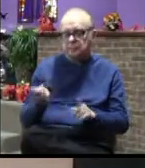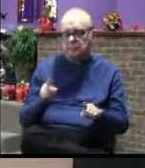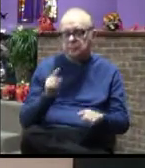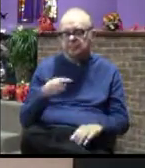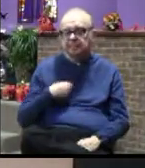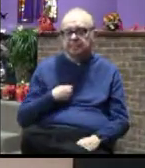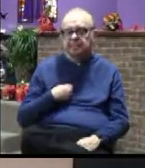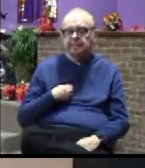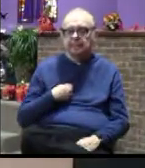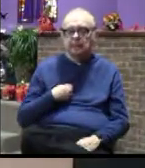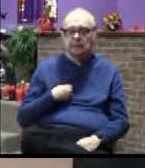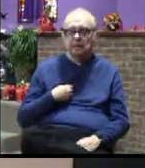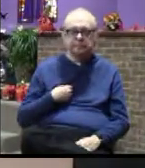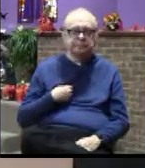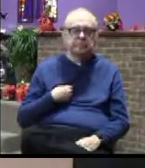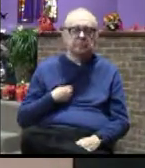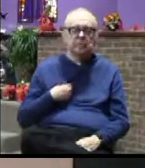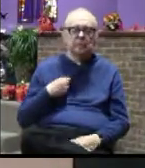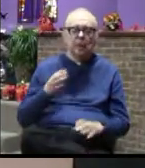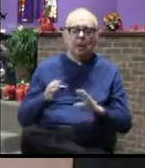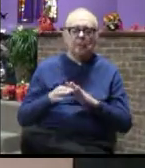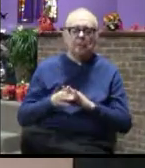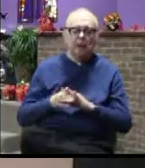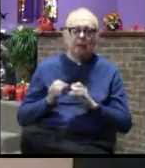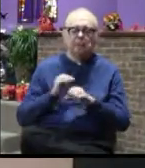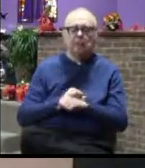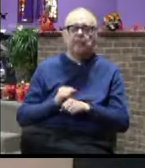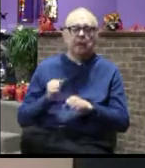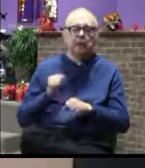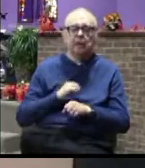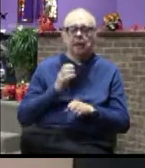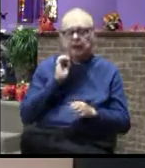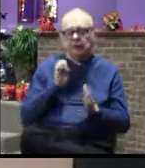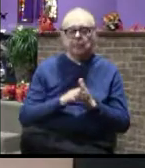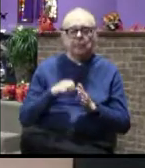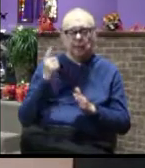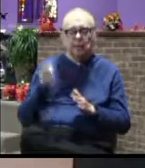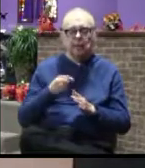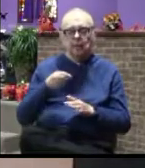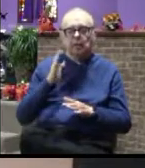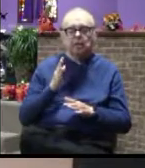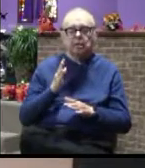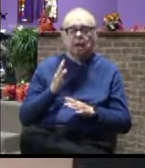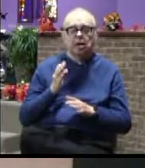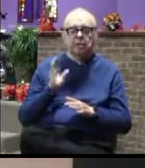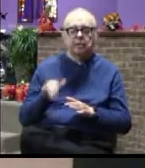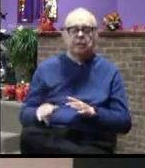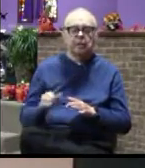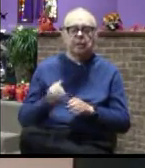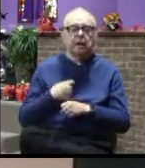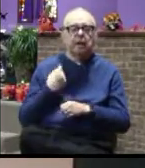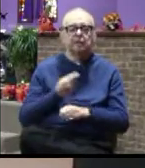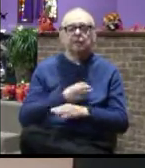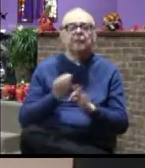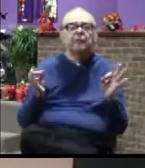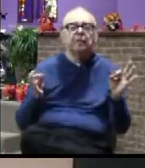when you and I were bound by our evil thoughts and our evil deeds God can still set us free